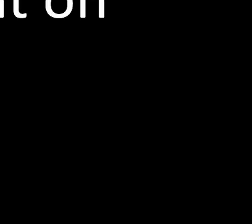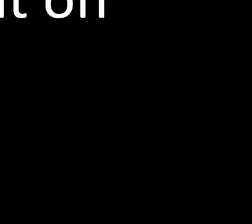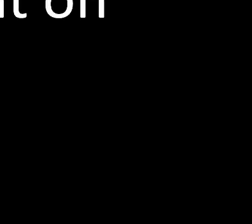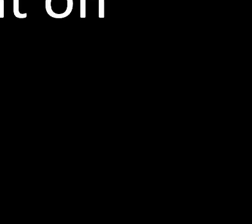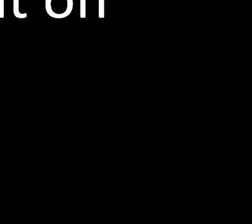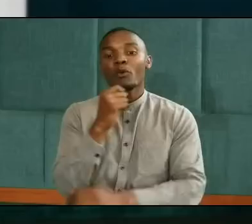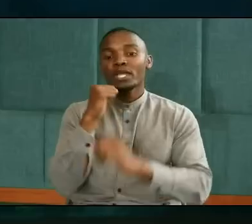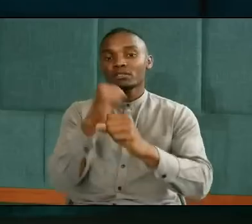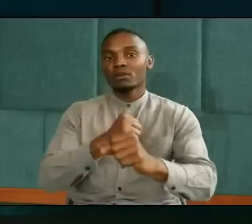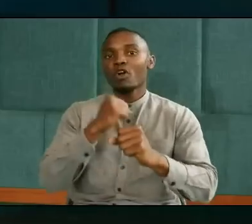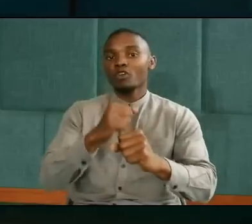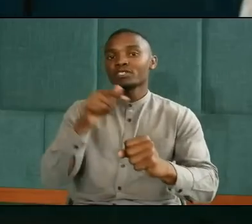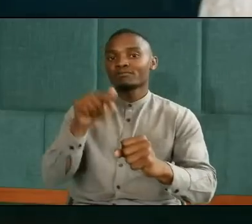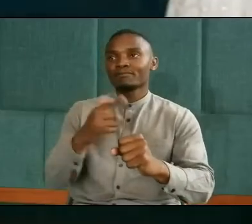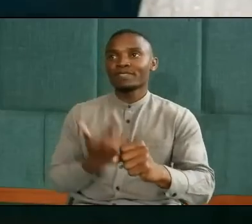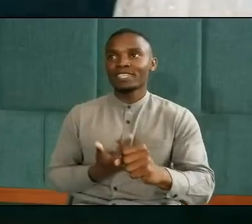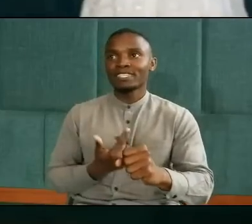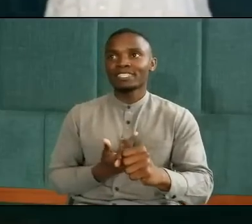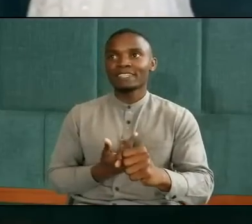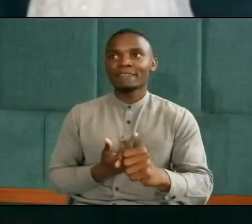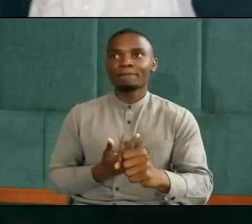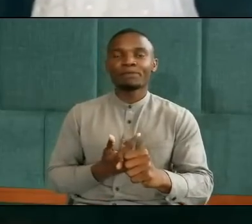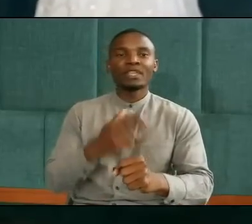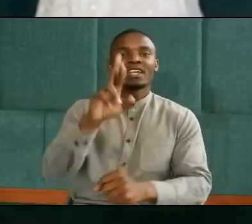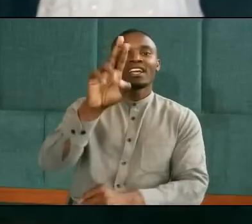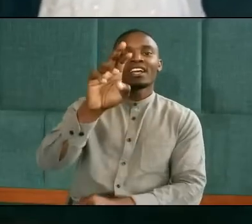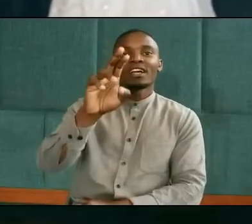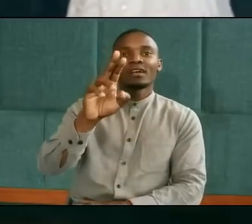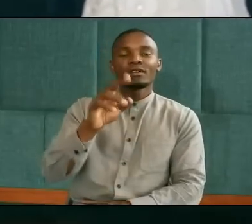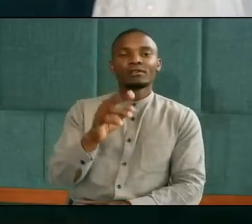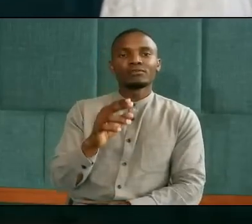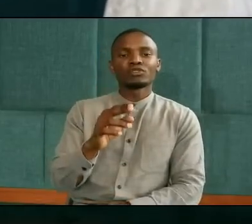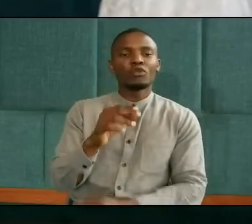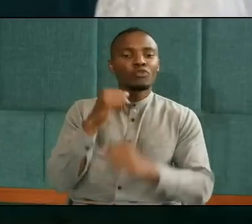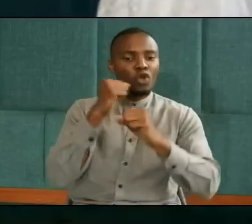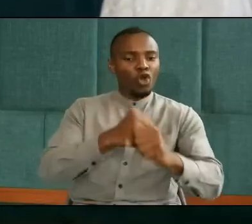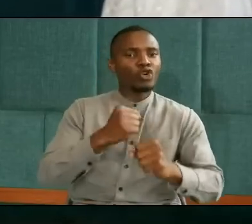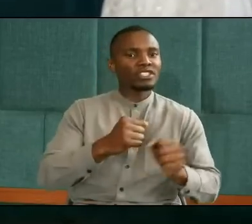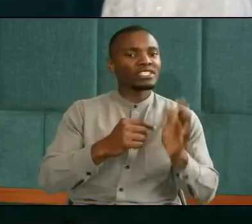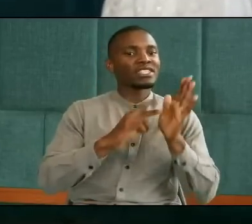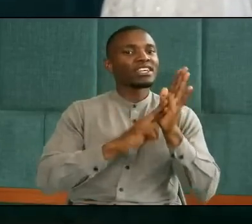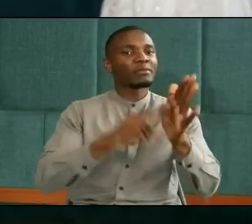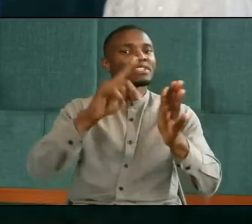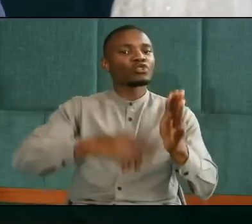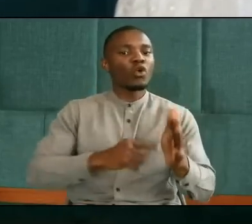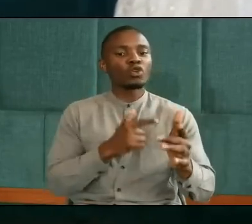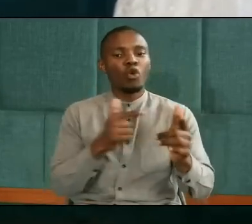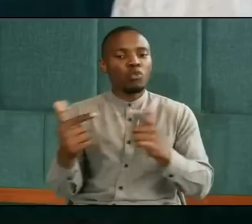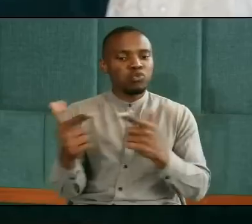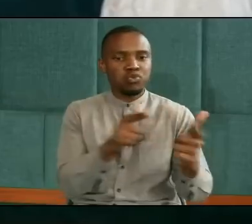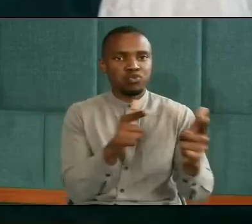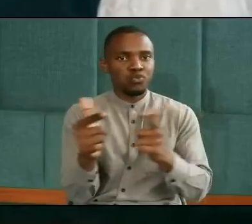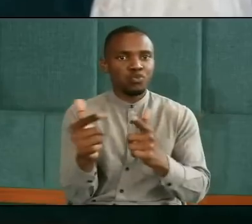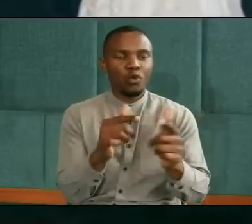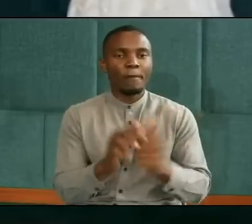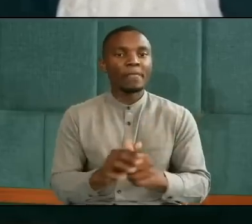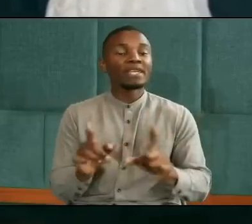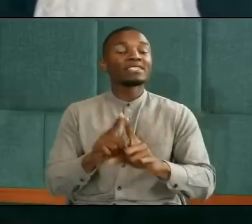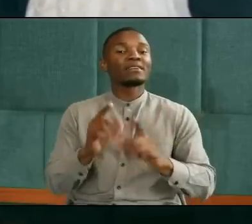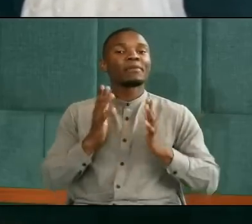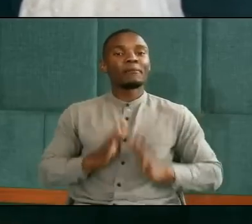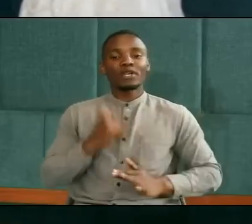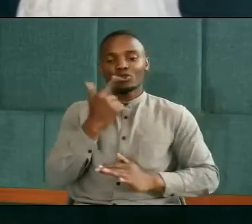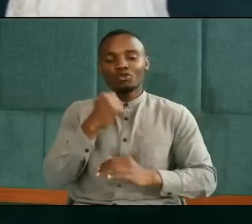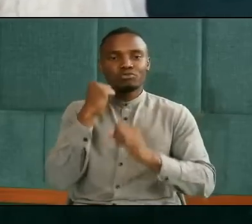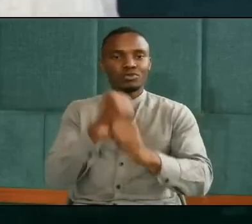horse, in Revelation, is a symbol of war. Uh-huh. But this rider has a crown, which means he's